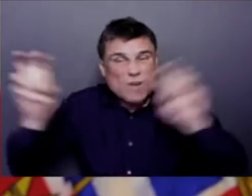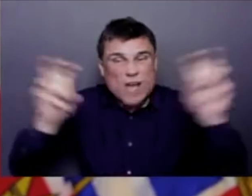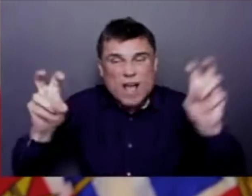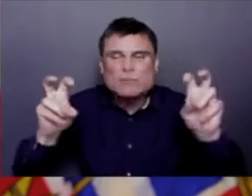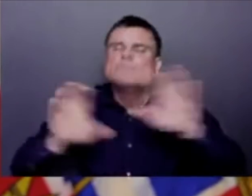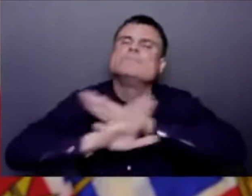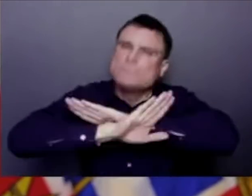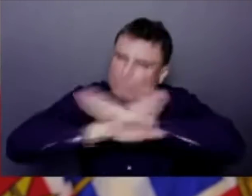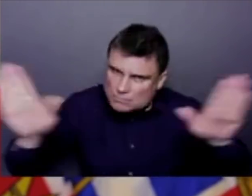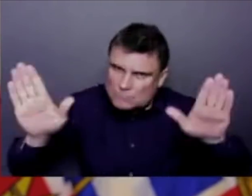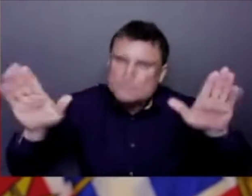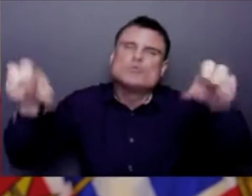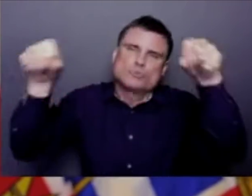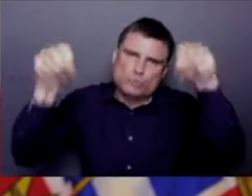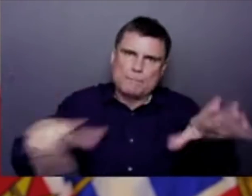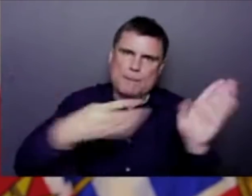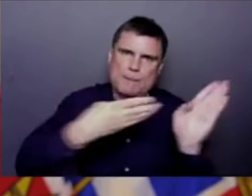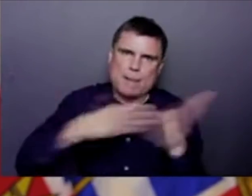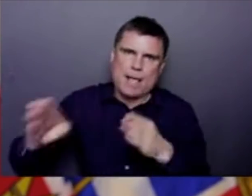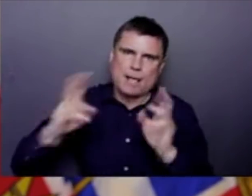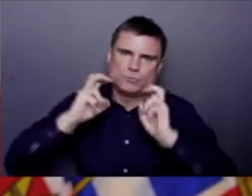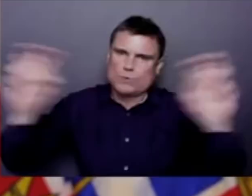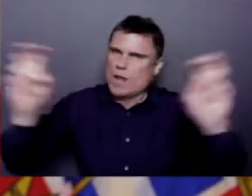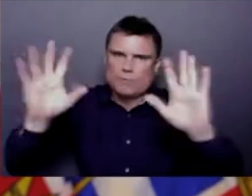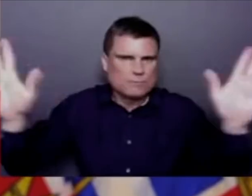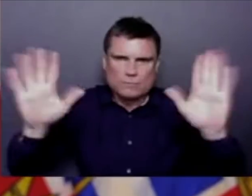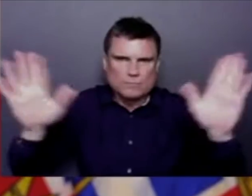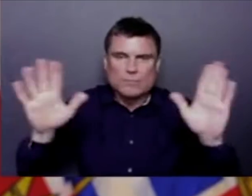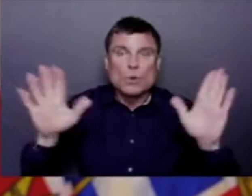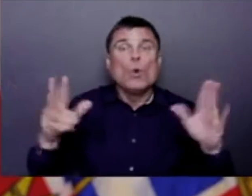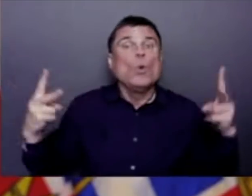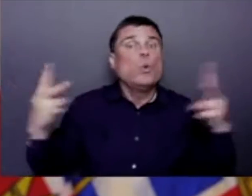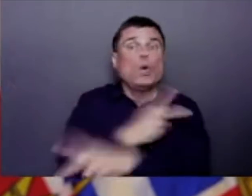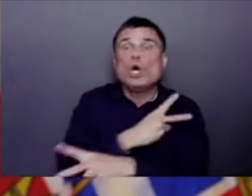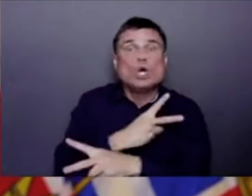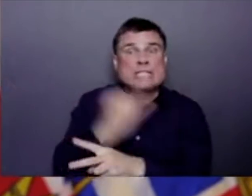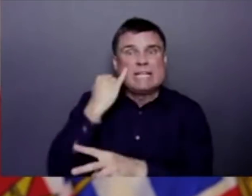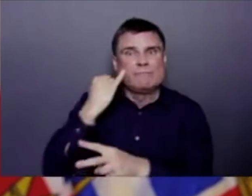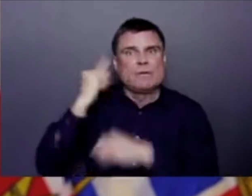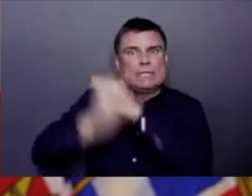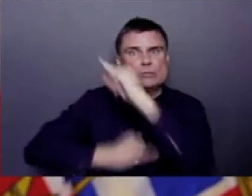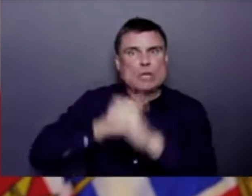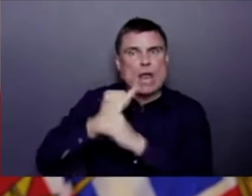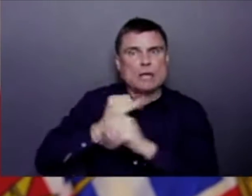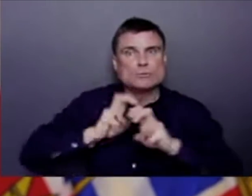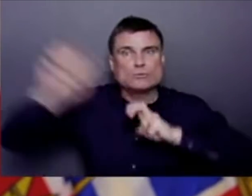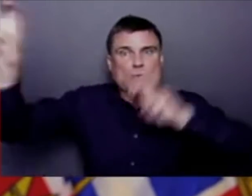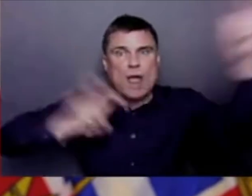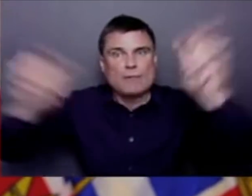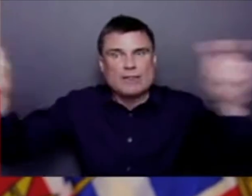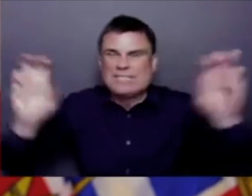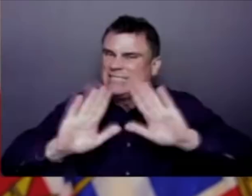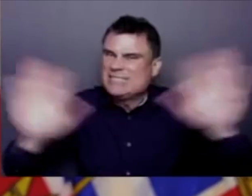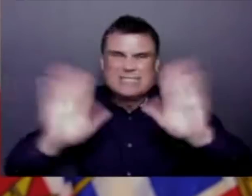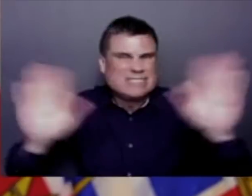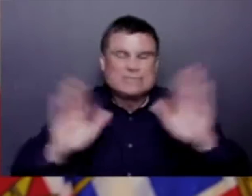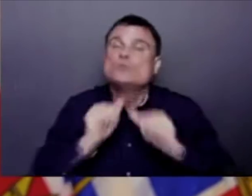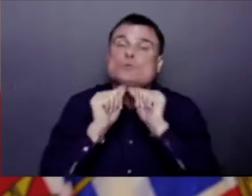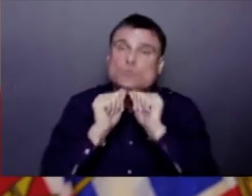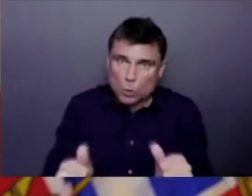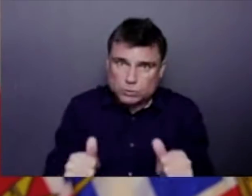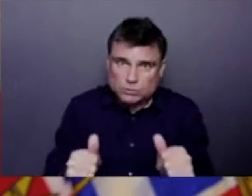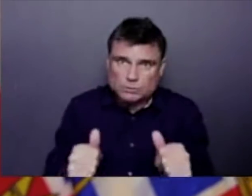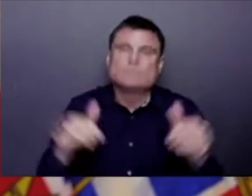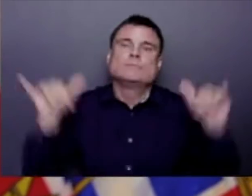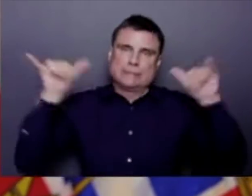us in this critical period of our pandemic. We know that the majority of people in BC are